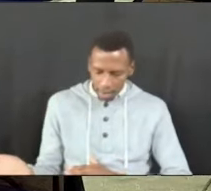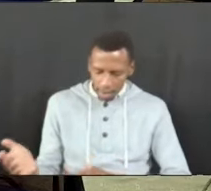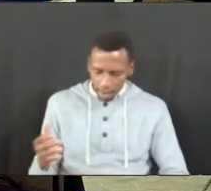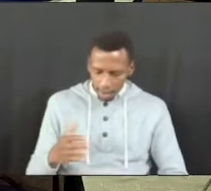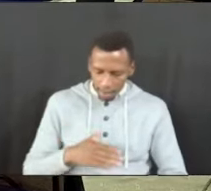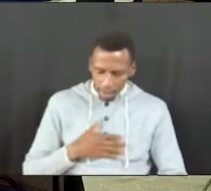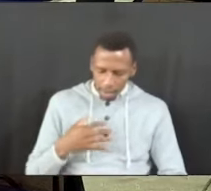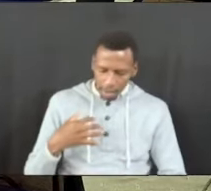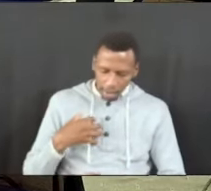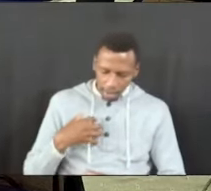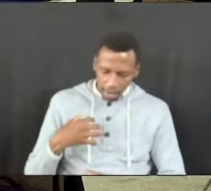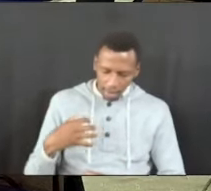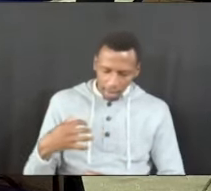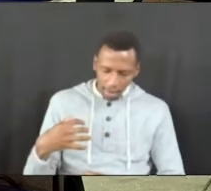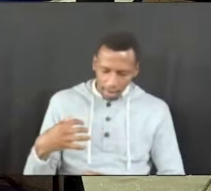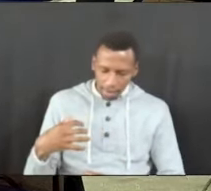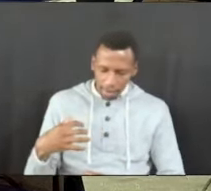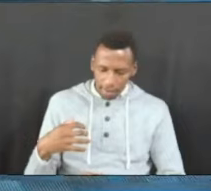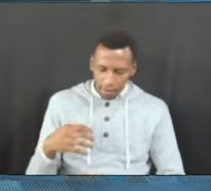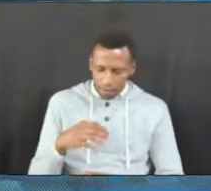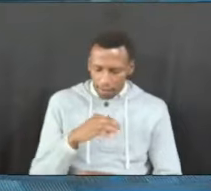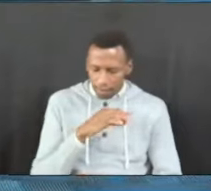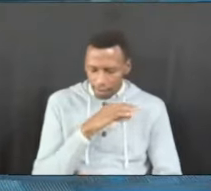died, my